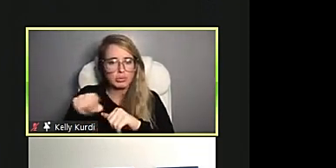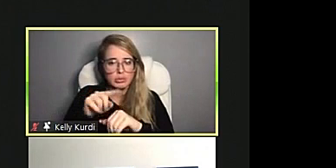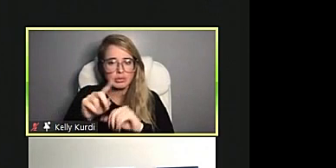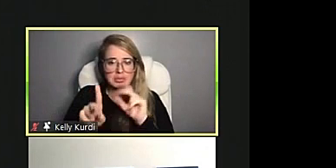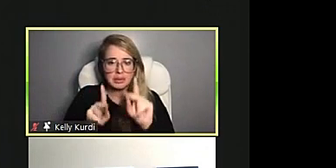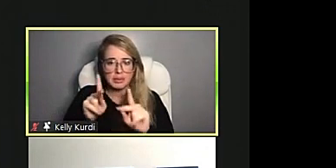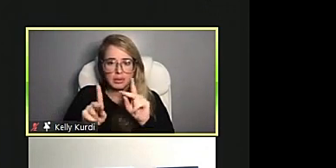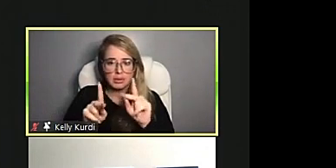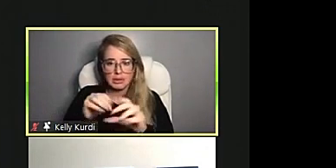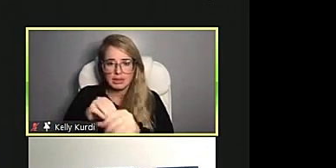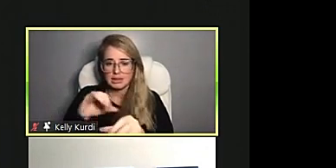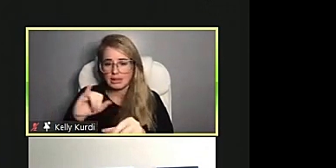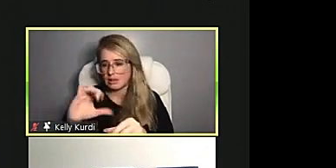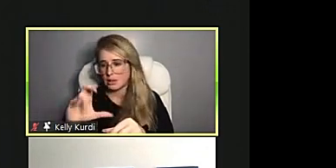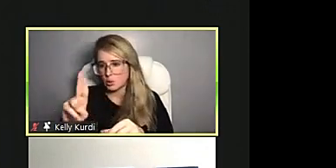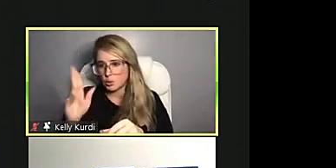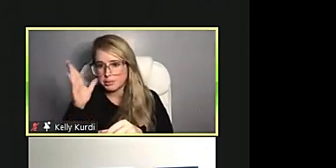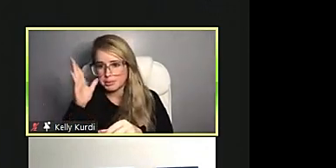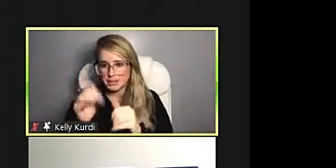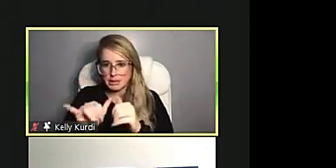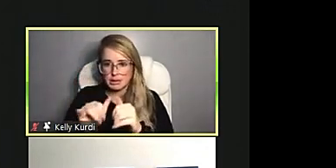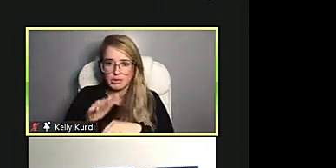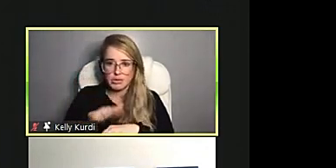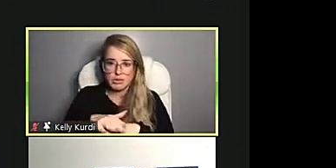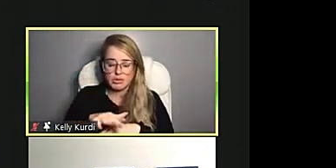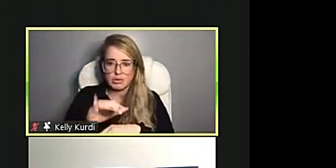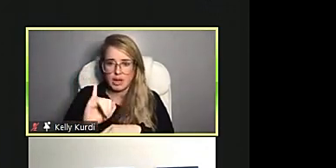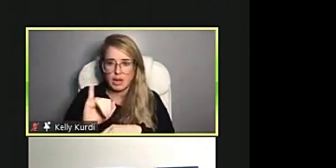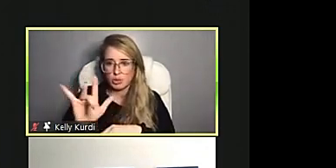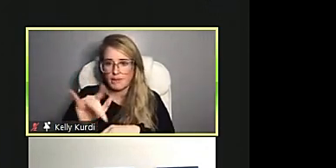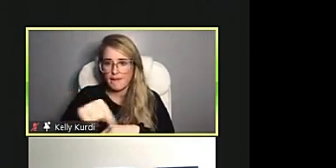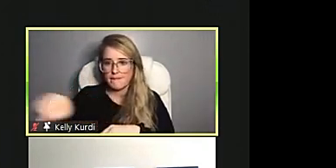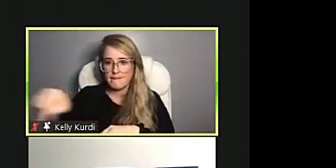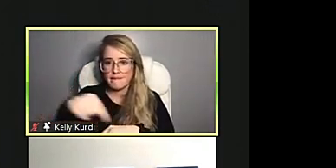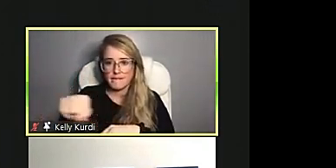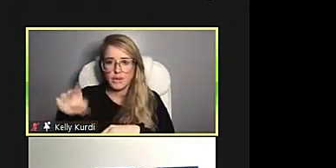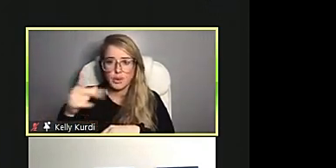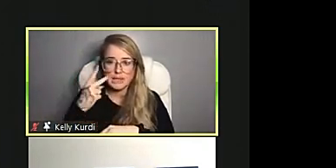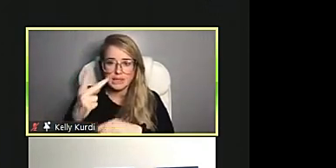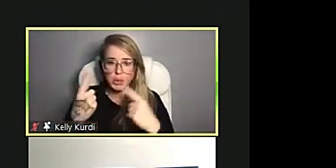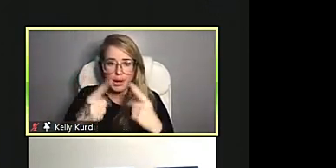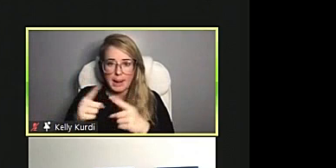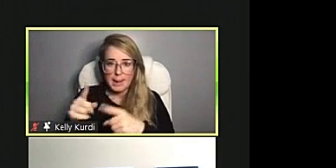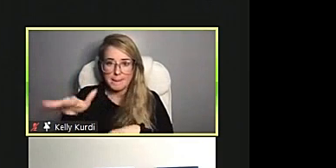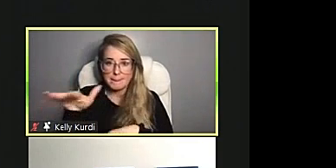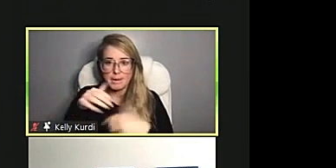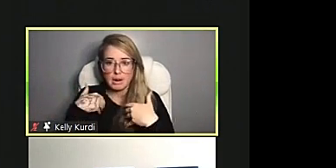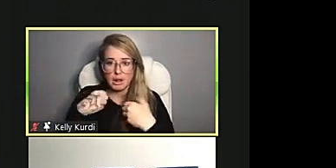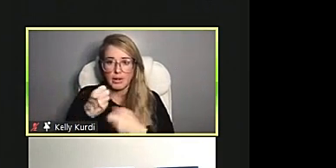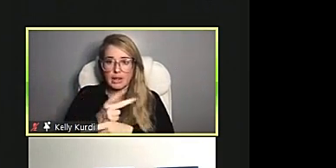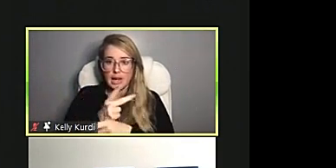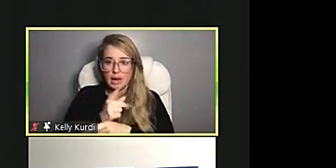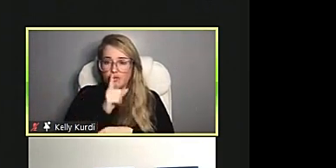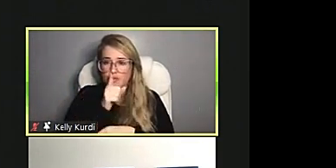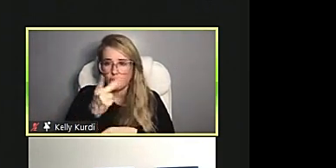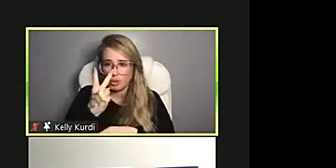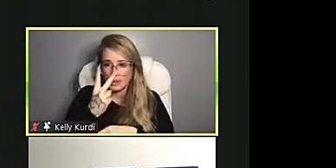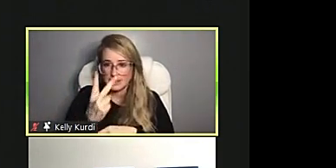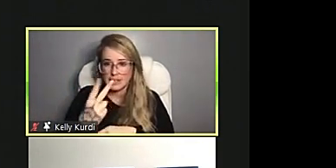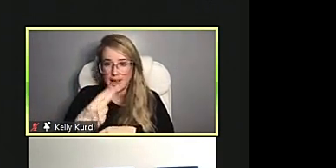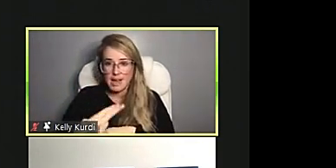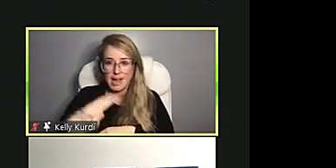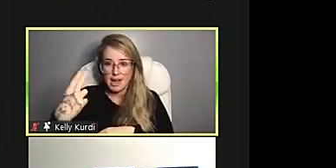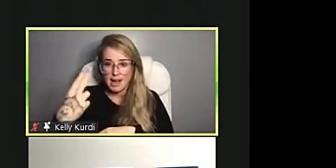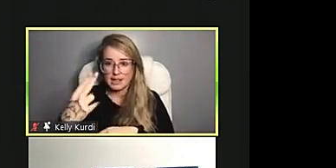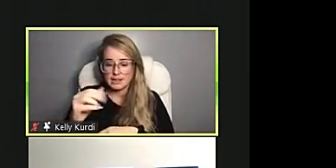our ICU beds are along the I-25 corridor. What you see in healthcare is that really the highest